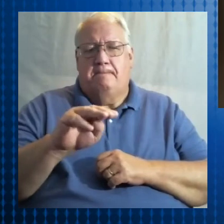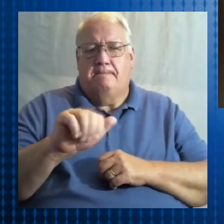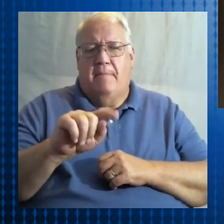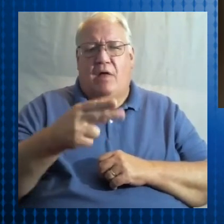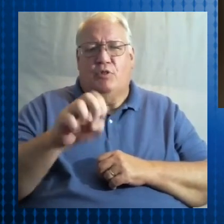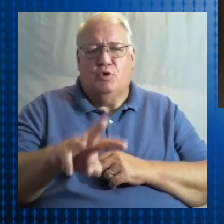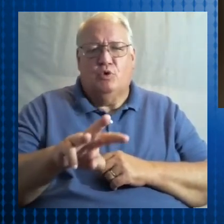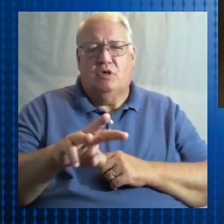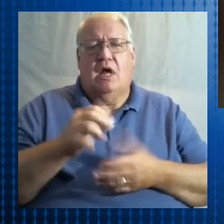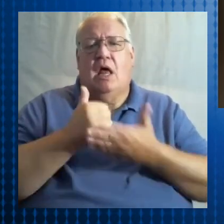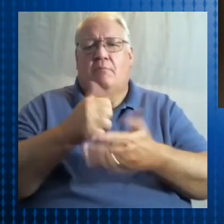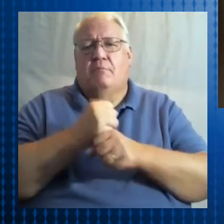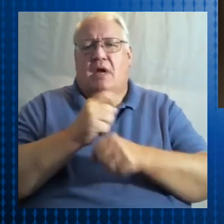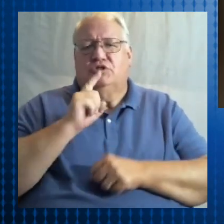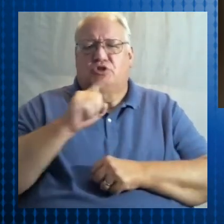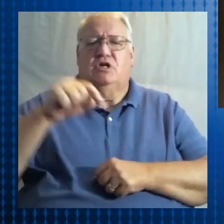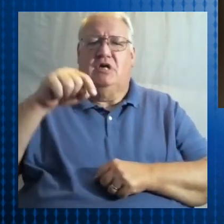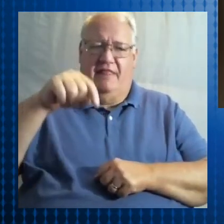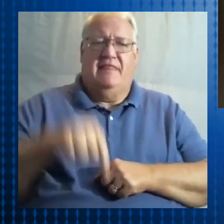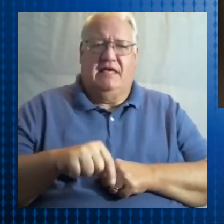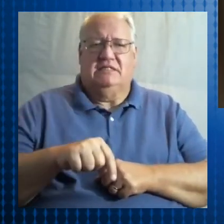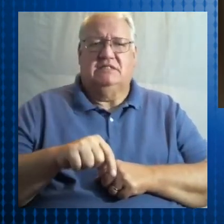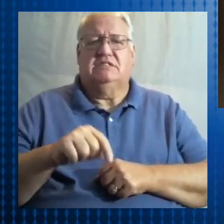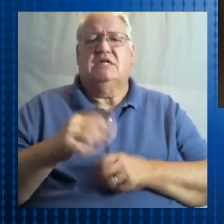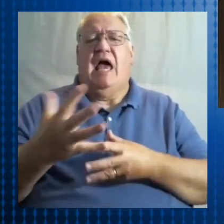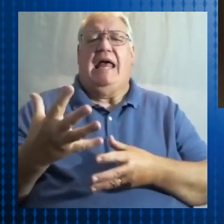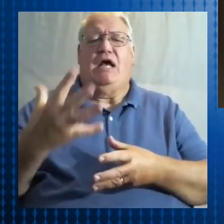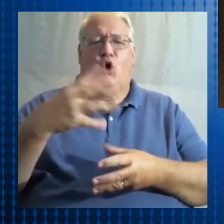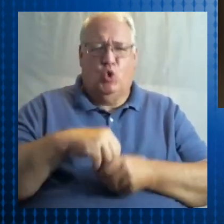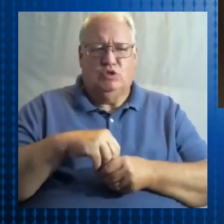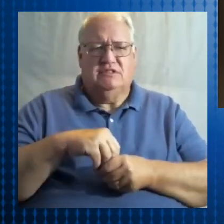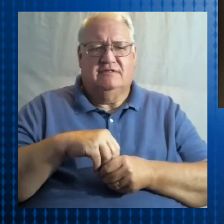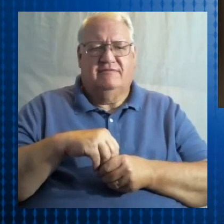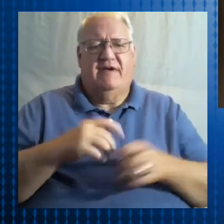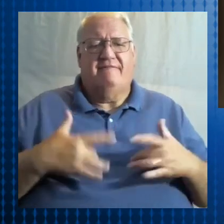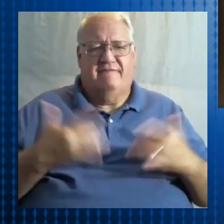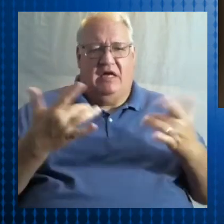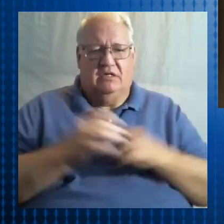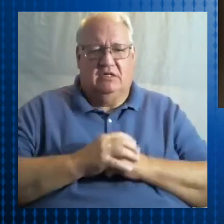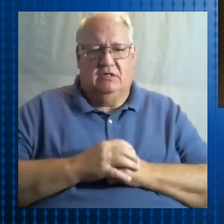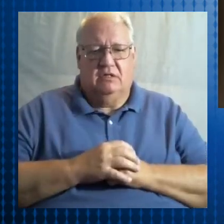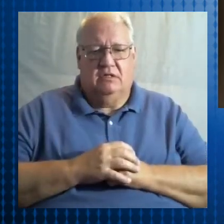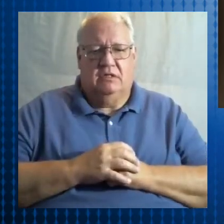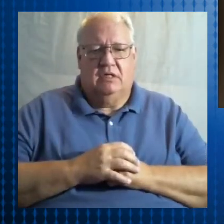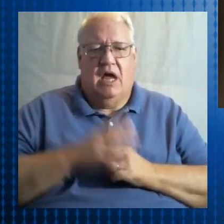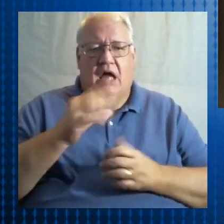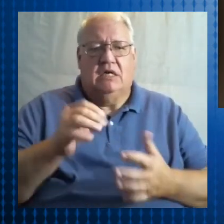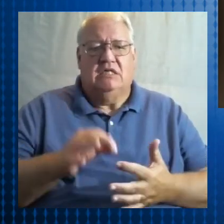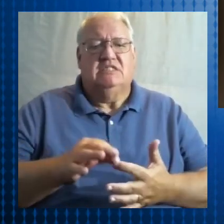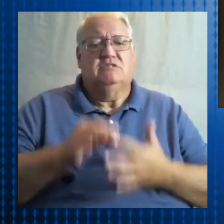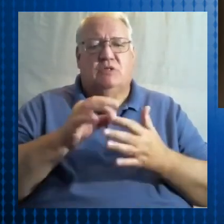for helping to make sure that this has been an inclusive event. But I think it's especially